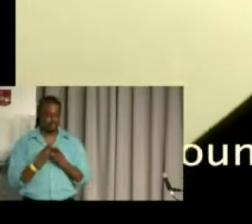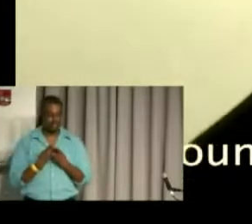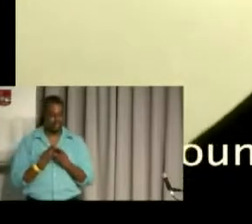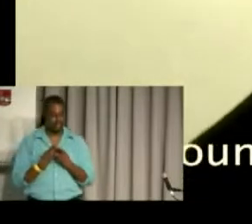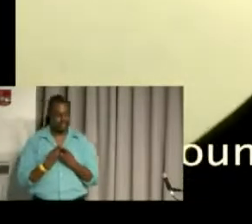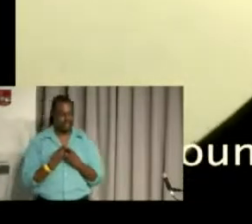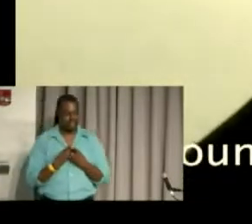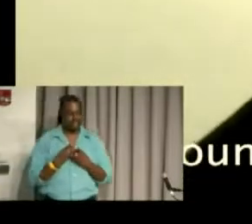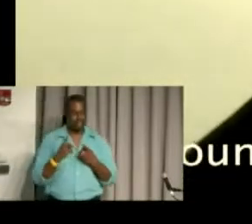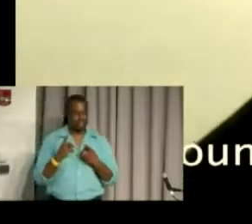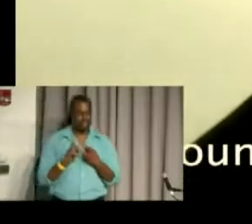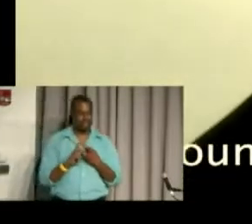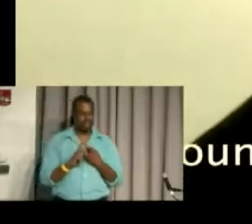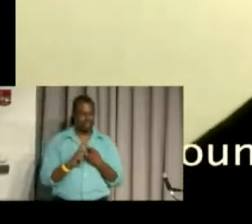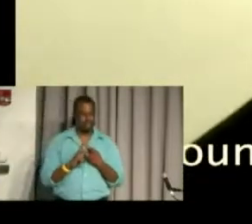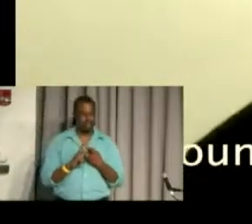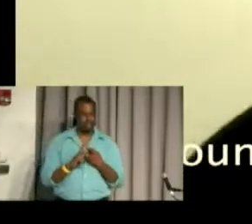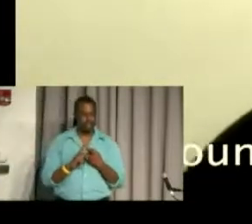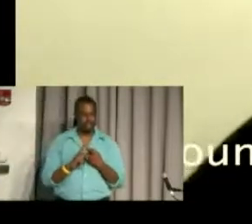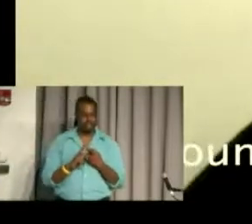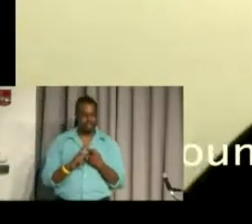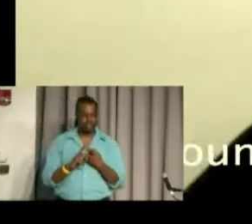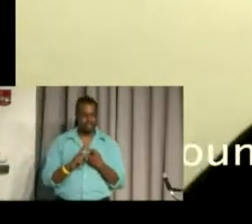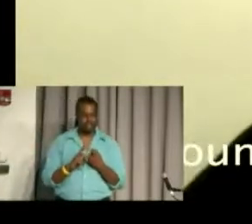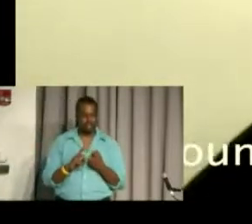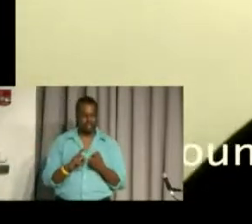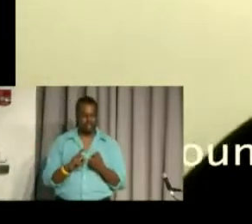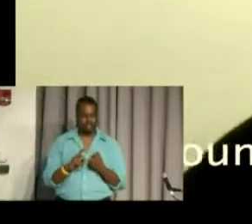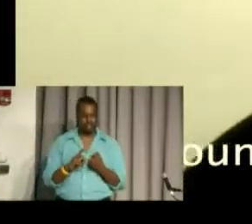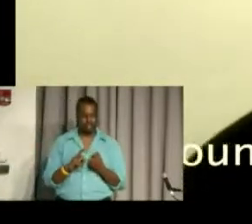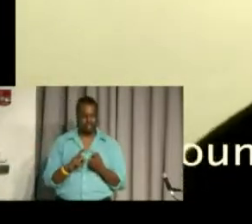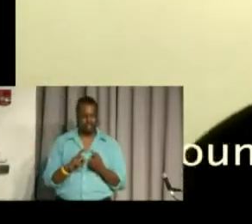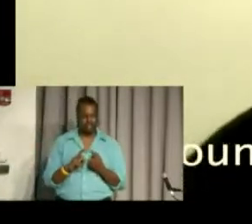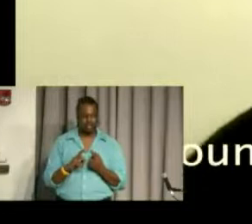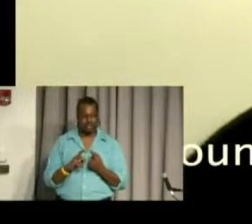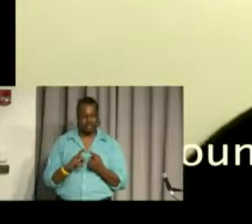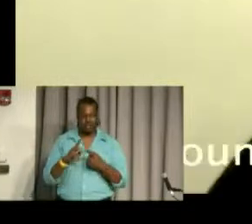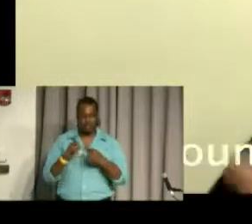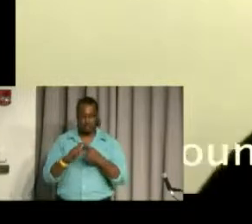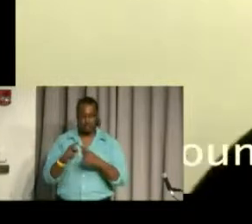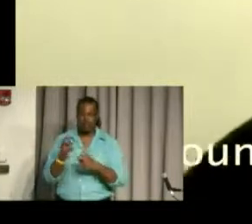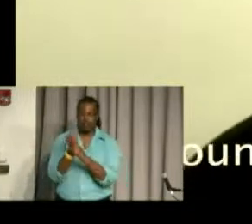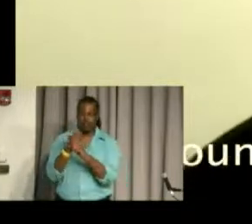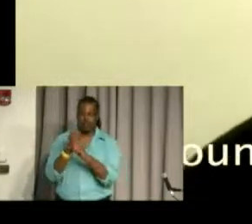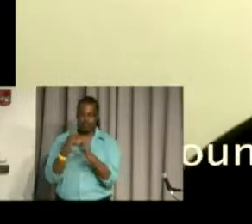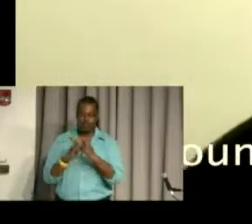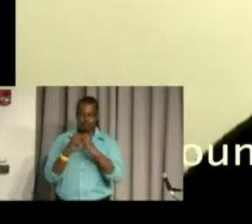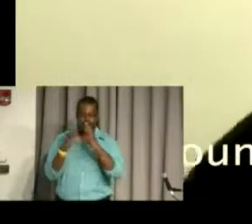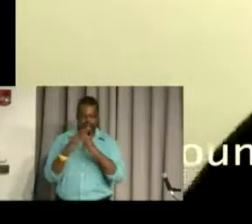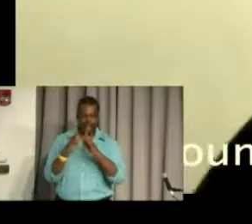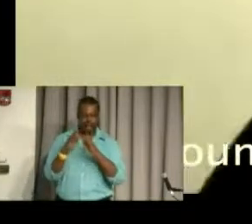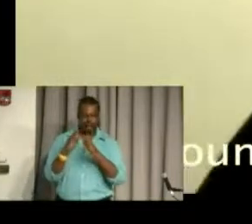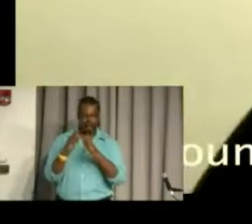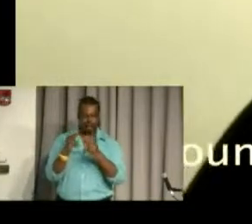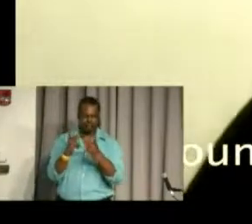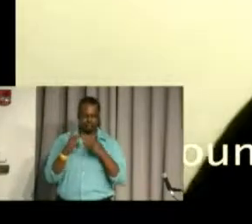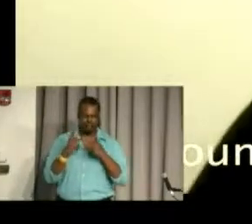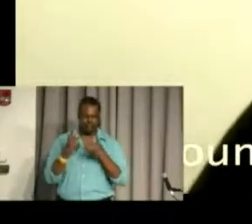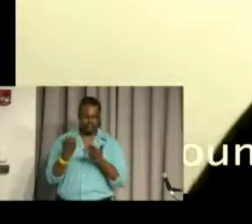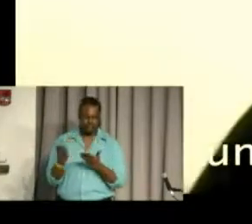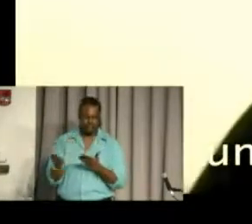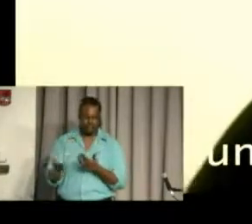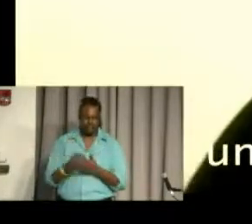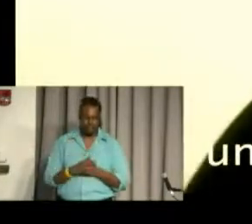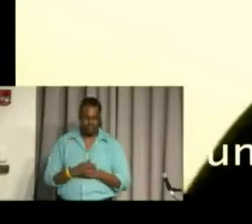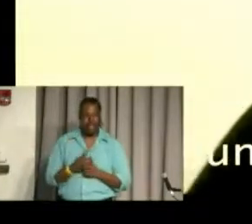the facility owned by Formosa, which lies next to the community of Welcome. I'd like